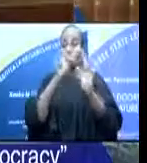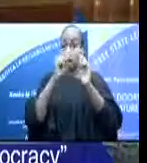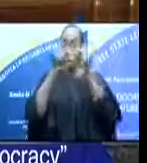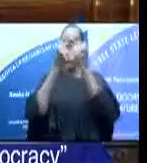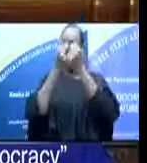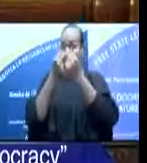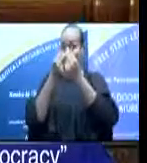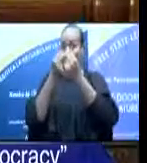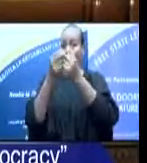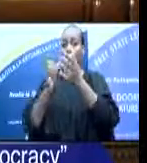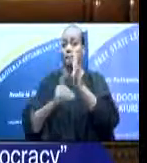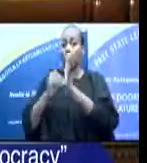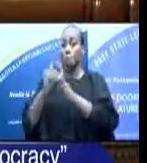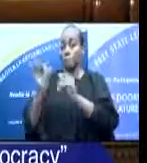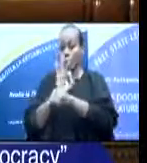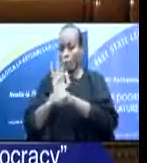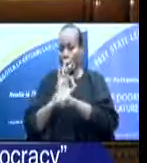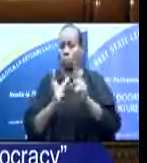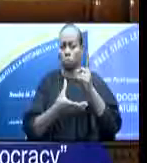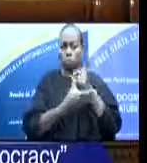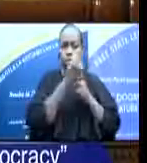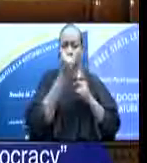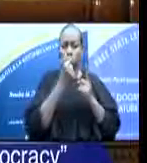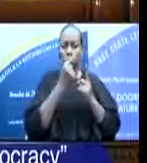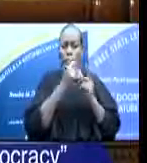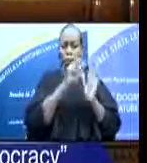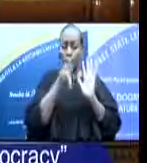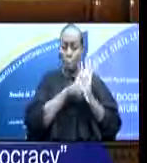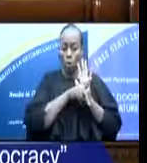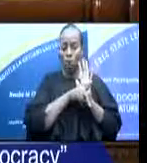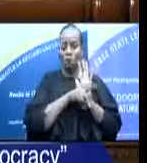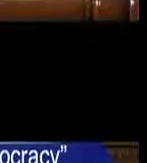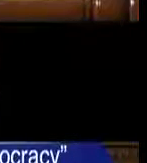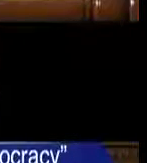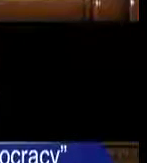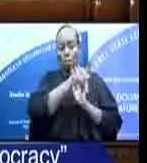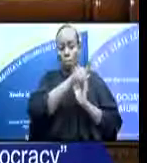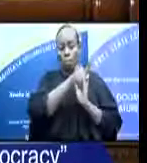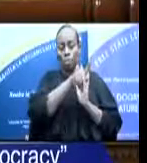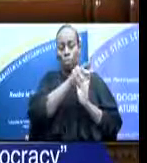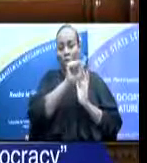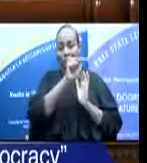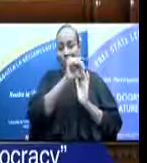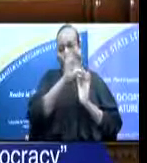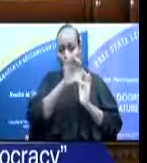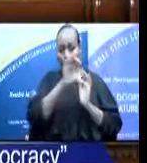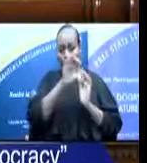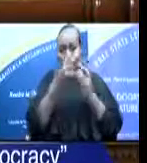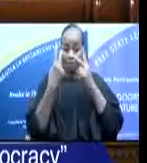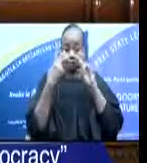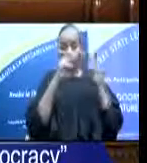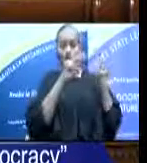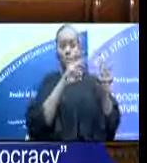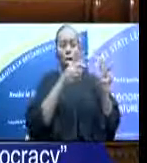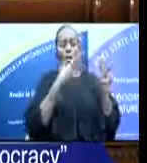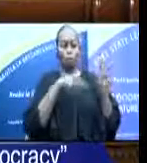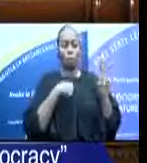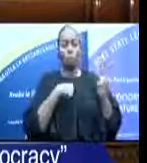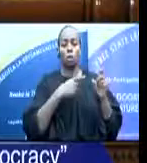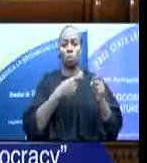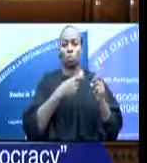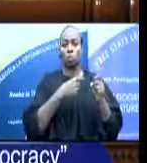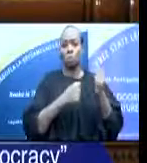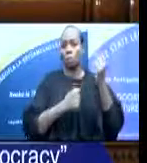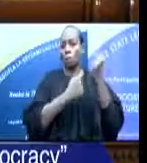Development Plan and the poor policy of the ANC manifesto. We